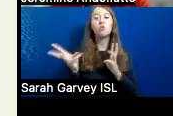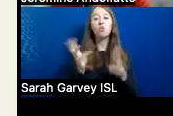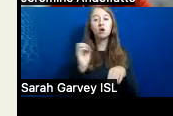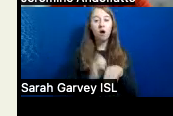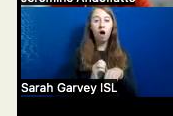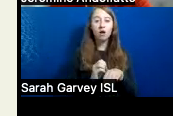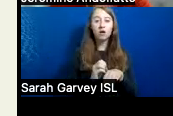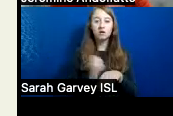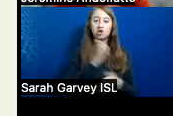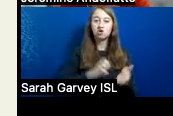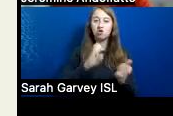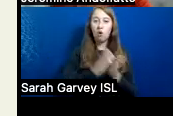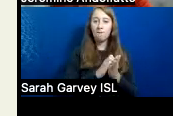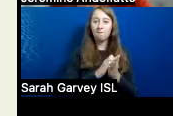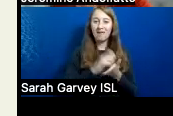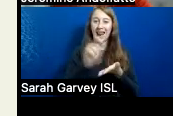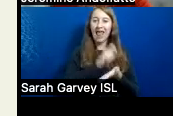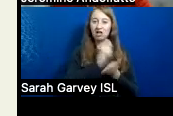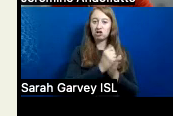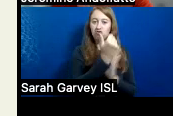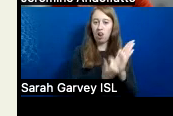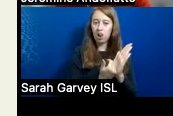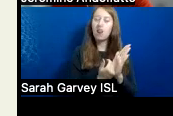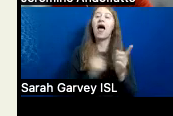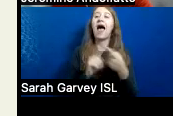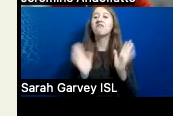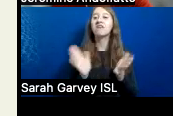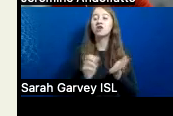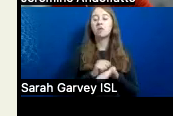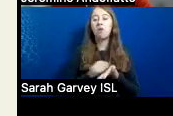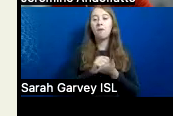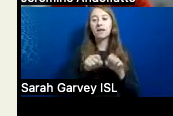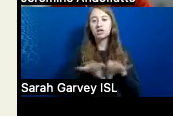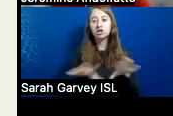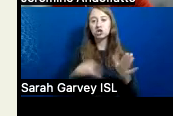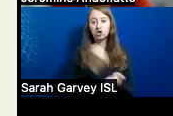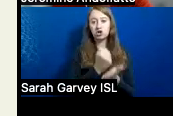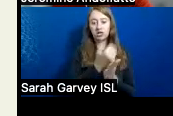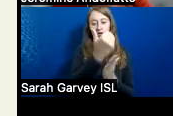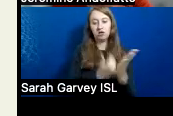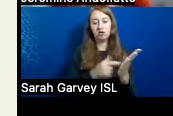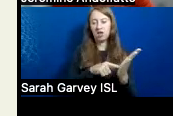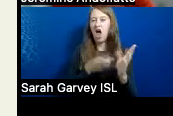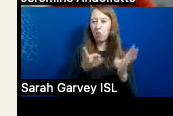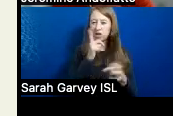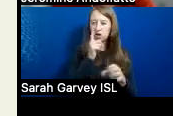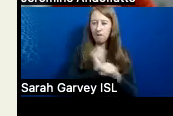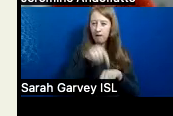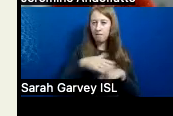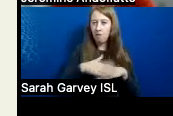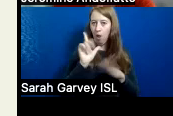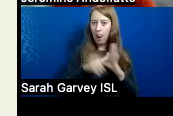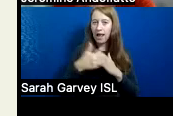for instance, and we also published the study that I will dive into a bit later on taking stock of